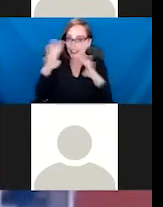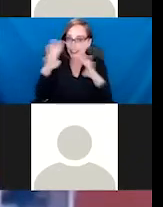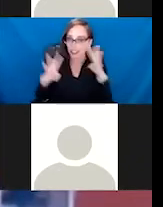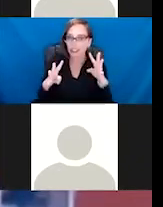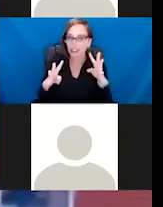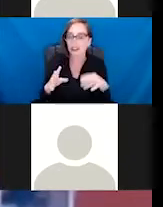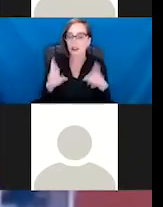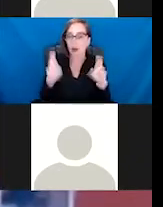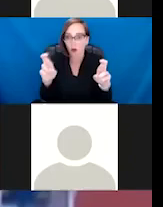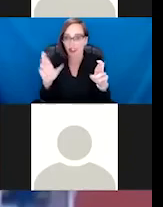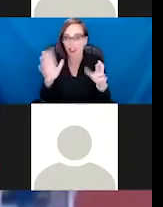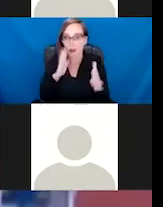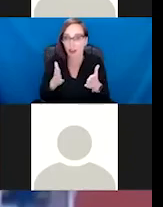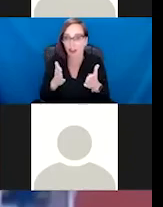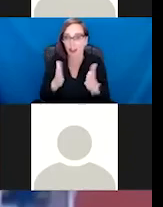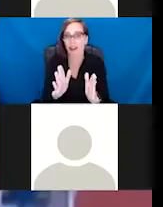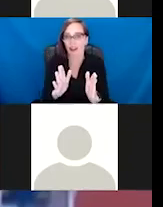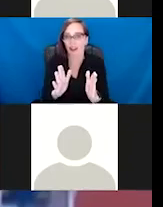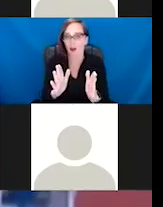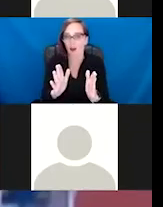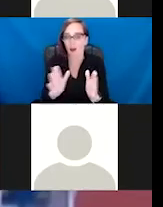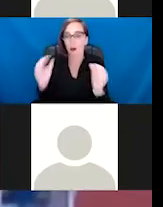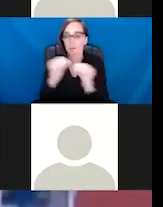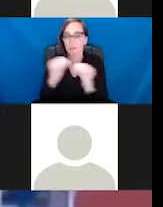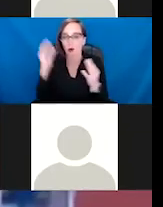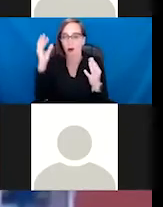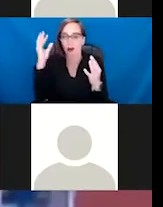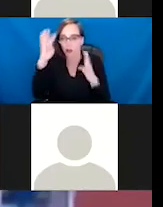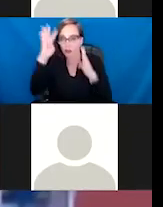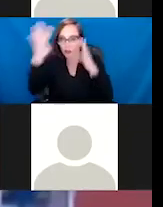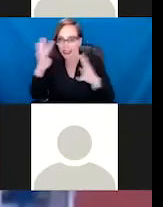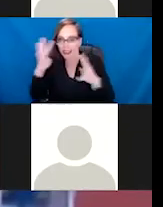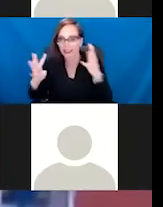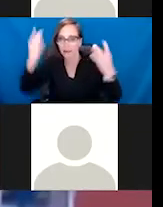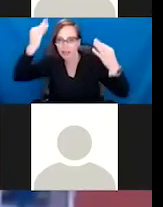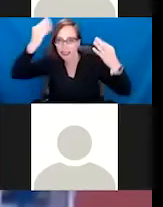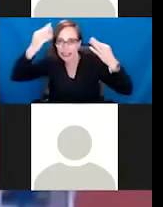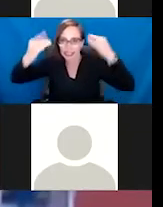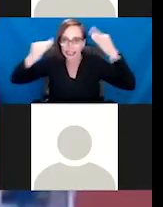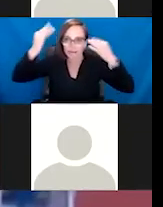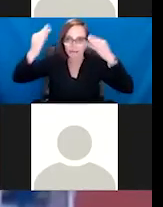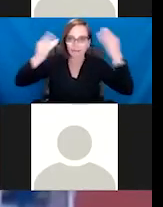for thinking outside of the box.